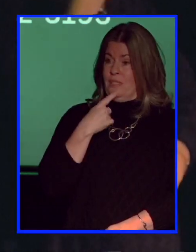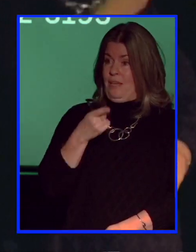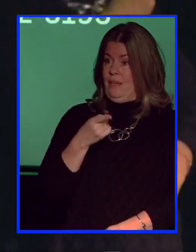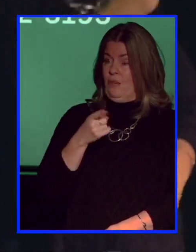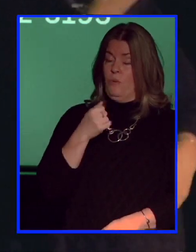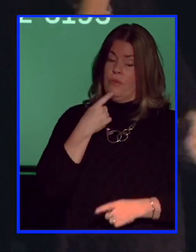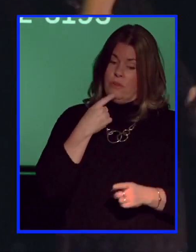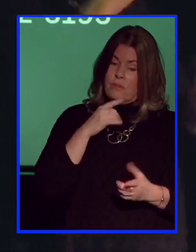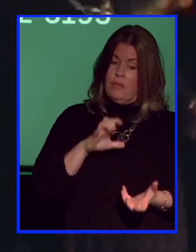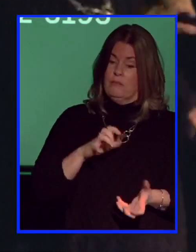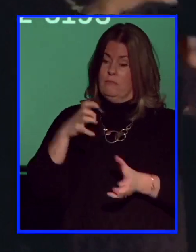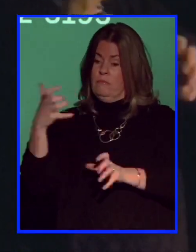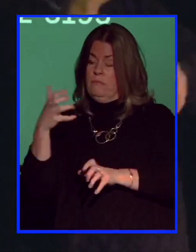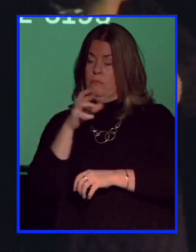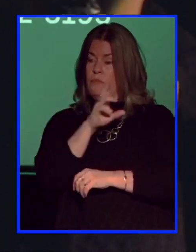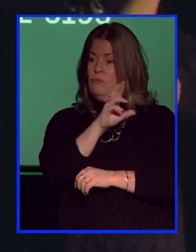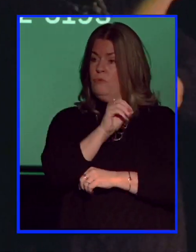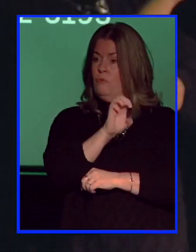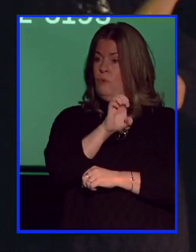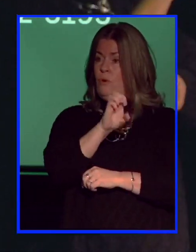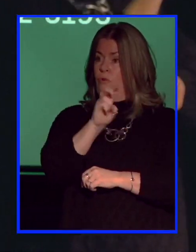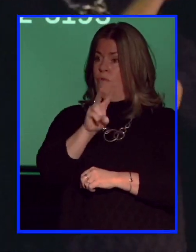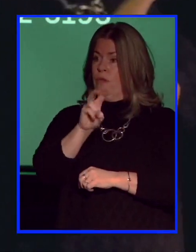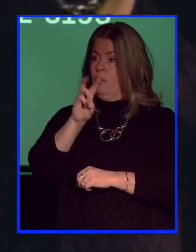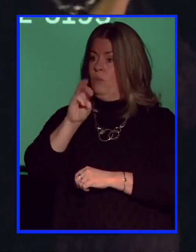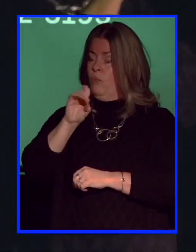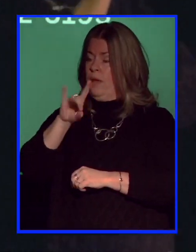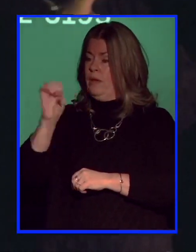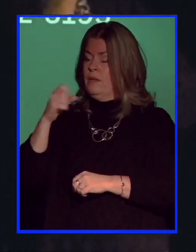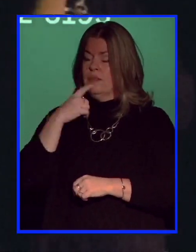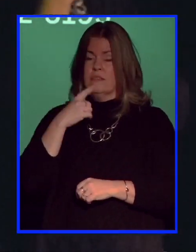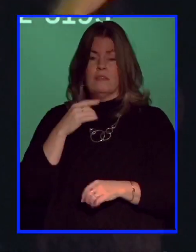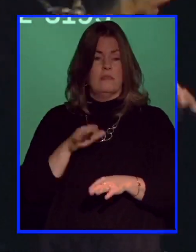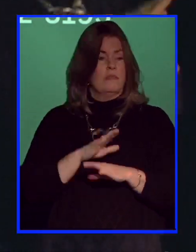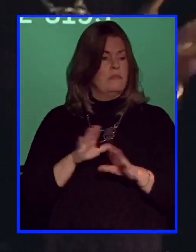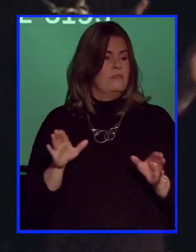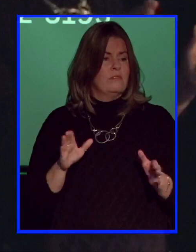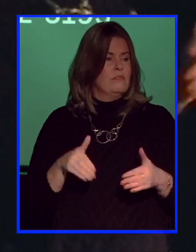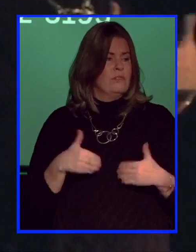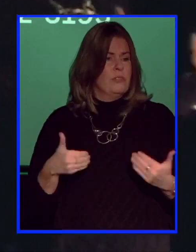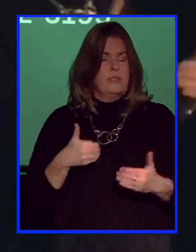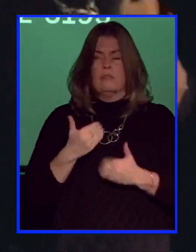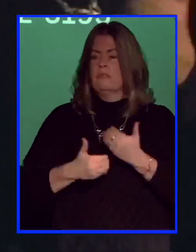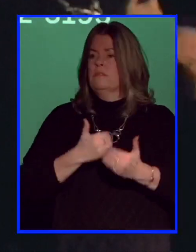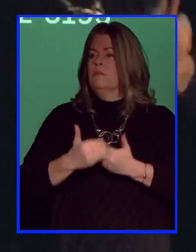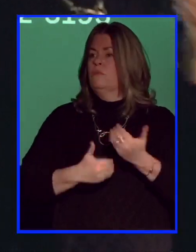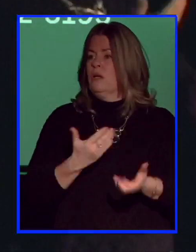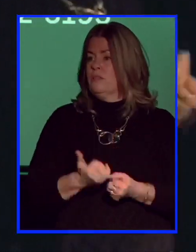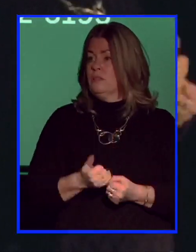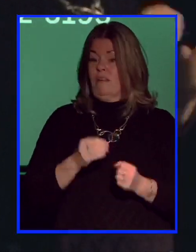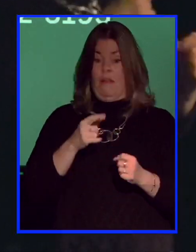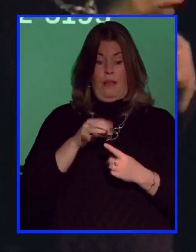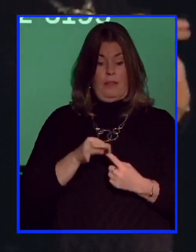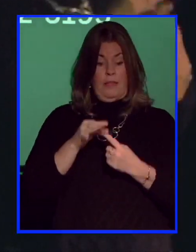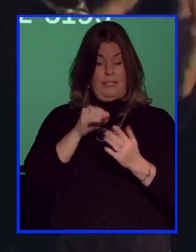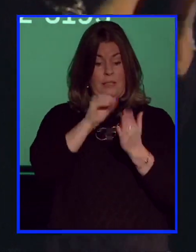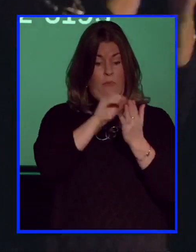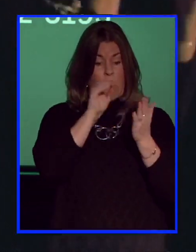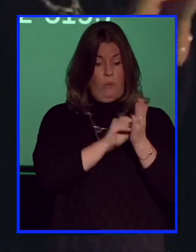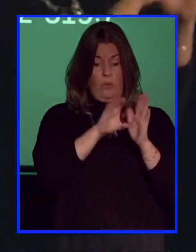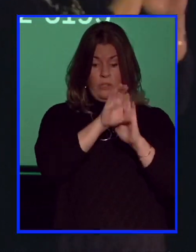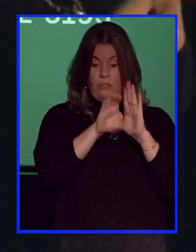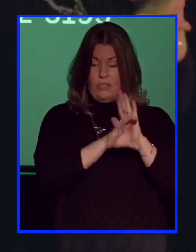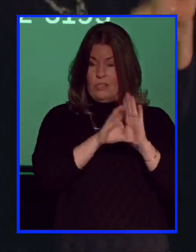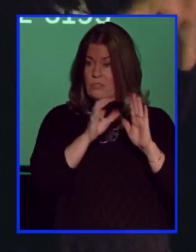Wade is saying that there's no such thing as substantive due process, that unless something is written in the Constitution itself, like